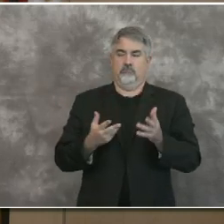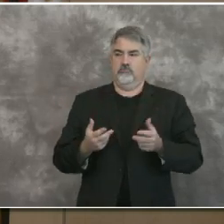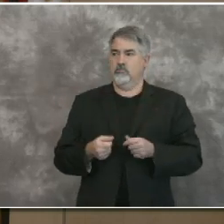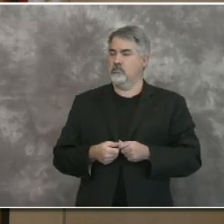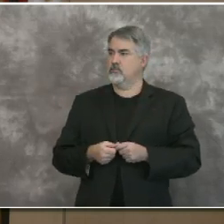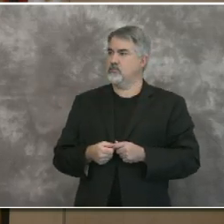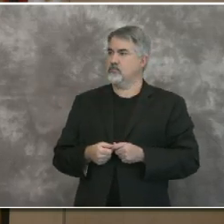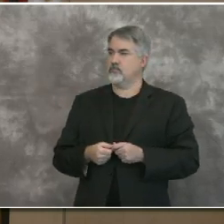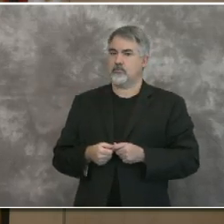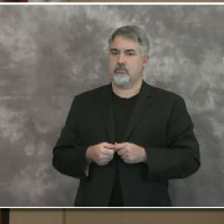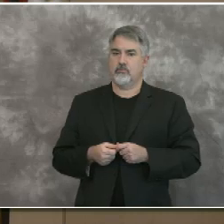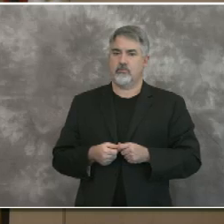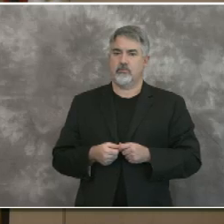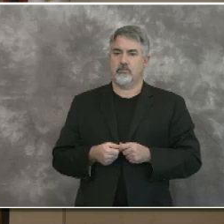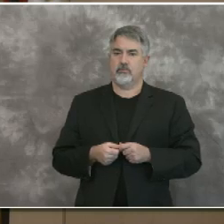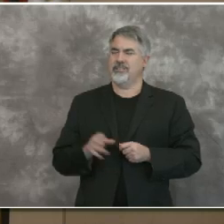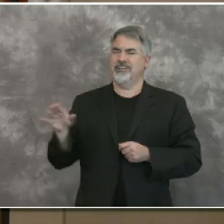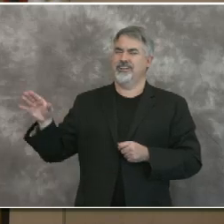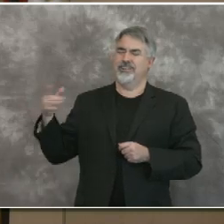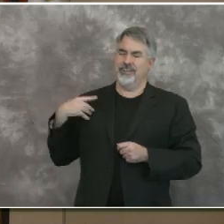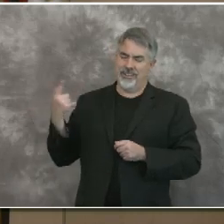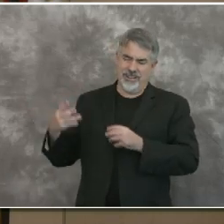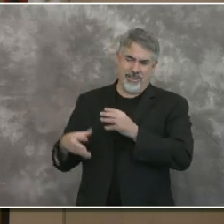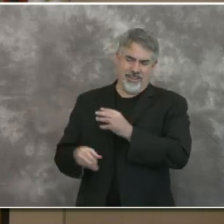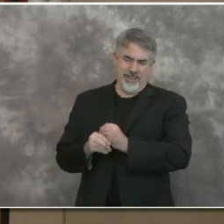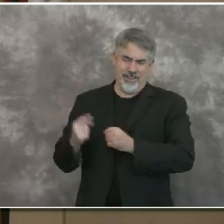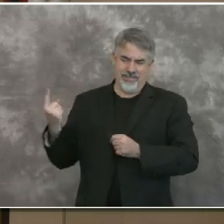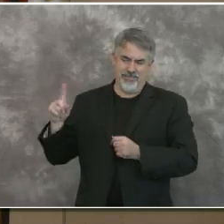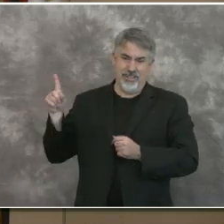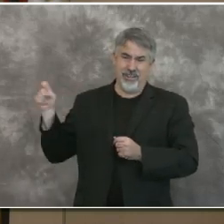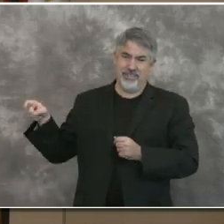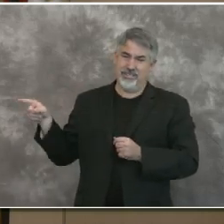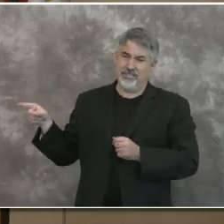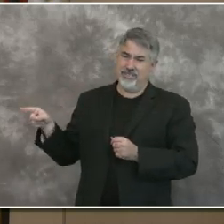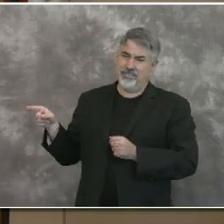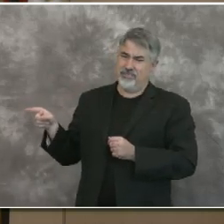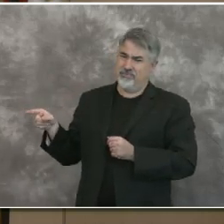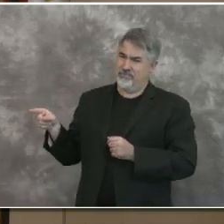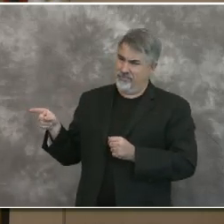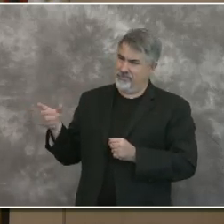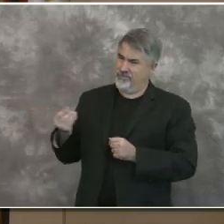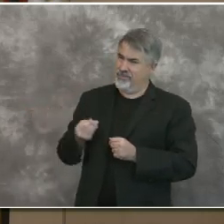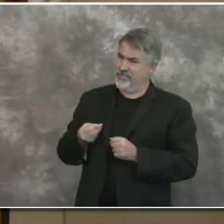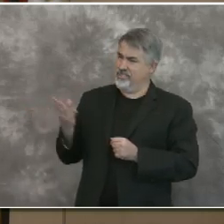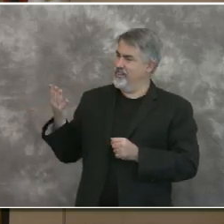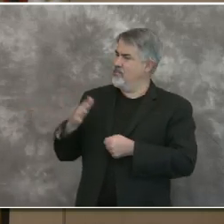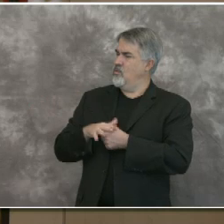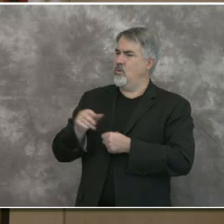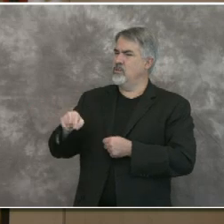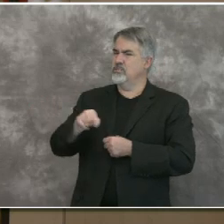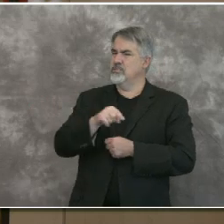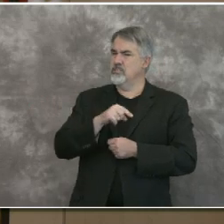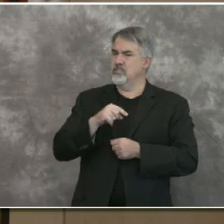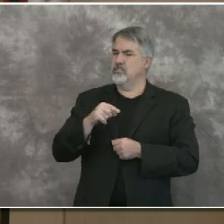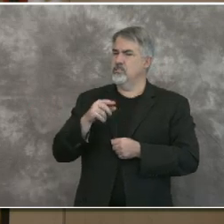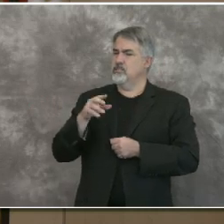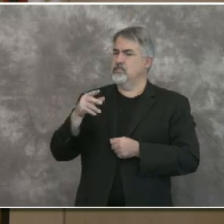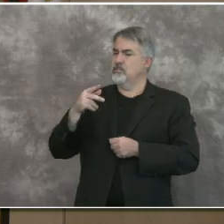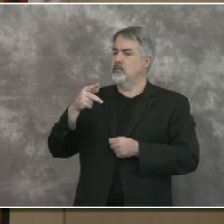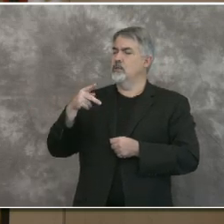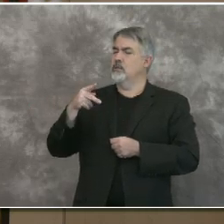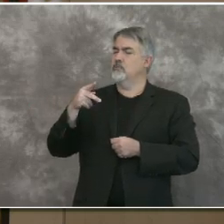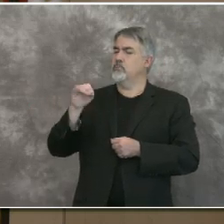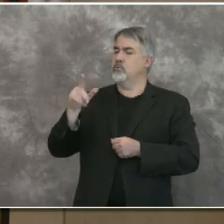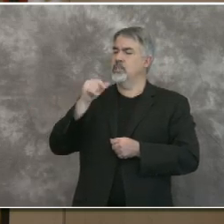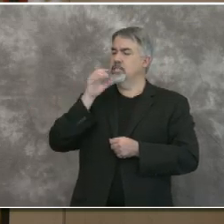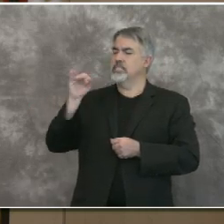As a follow-up on that, my understanding is that several local pools, not city-owned pools, but other